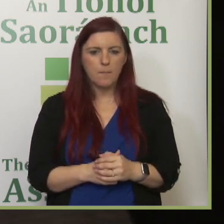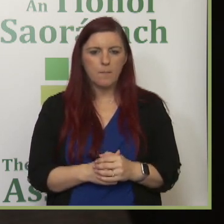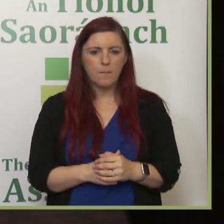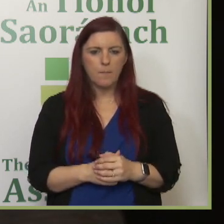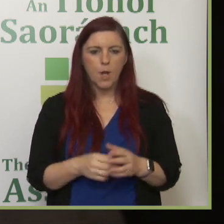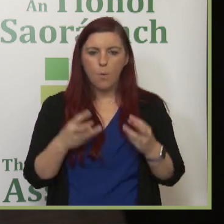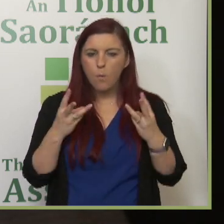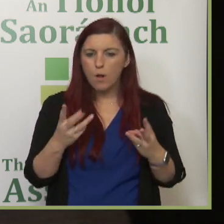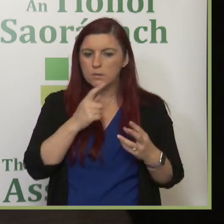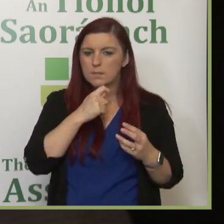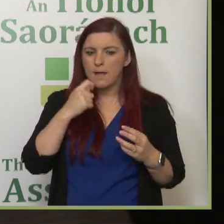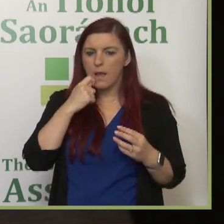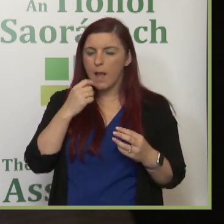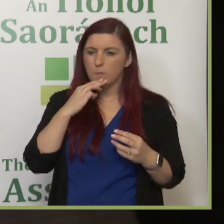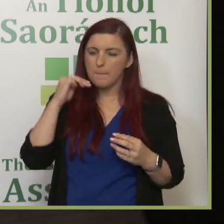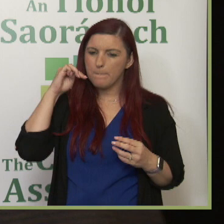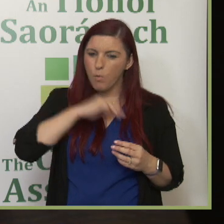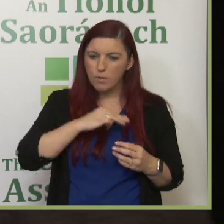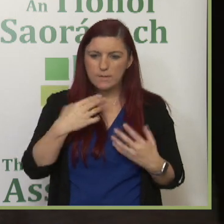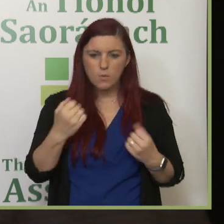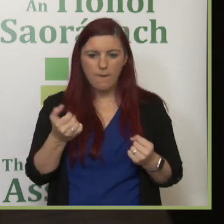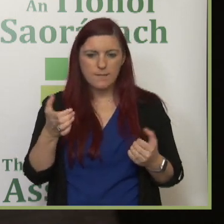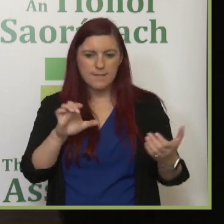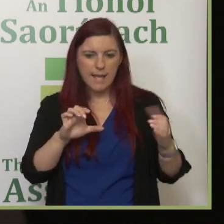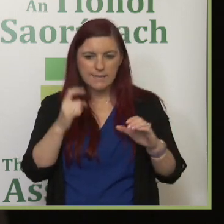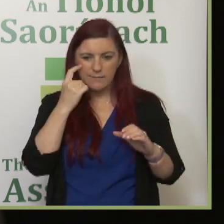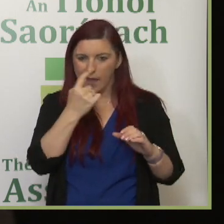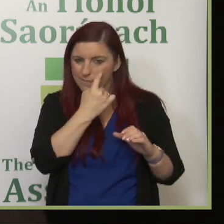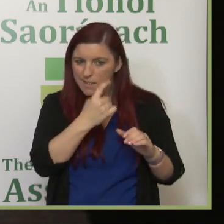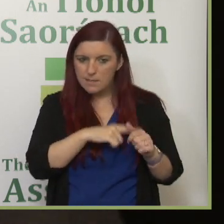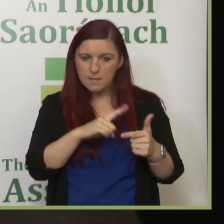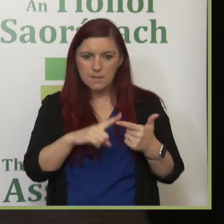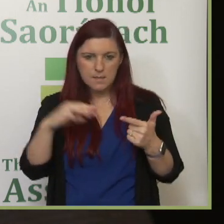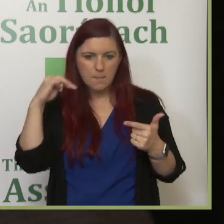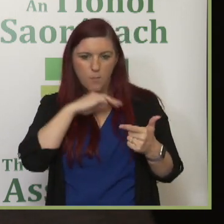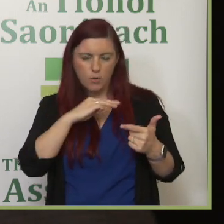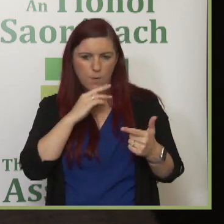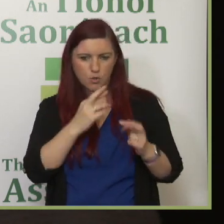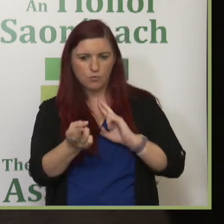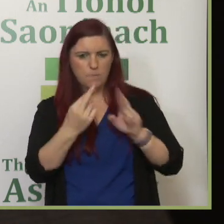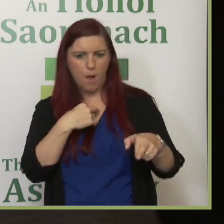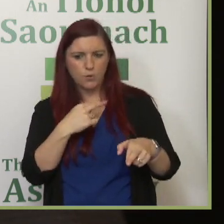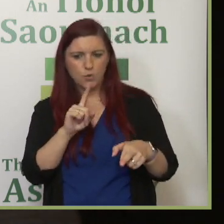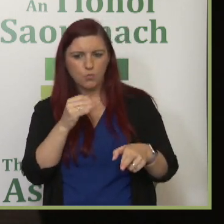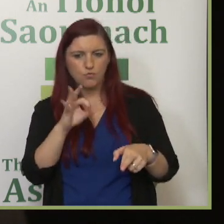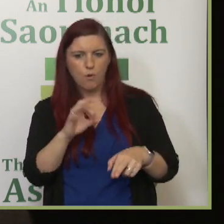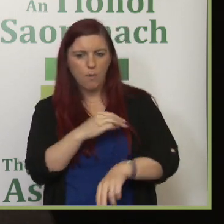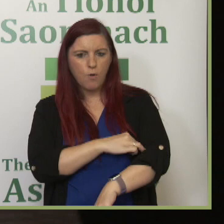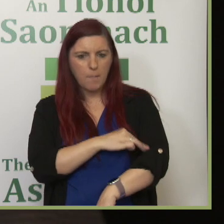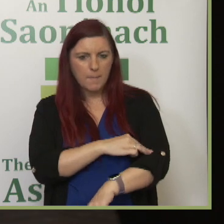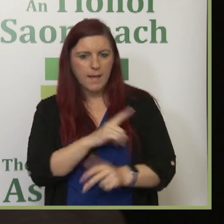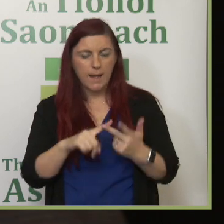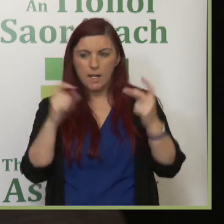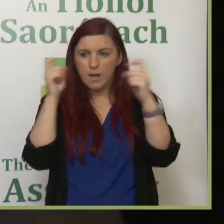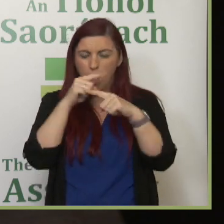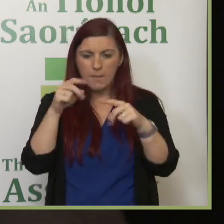emphasize how important scientific evidence is. It's really important to understanding how we should respond to drug problems. But in a complex area like this,